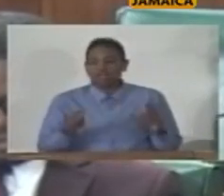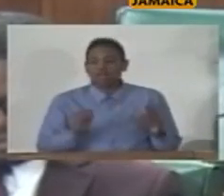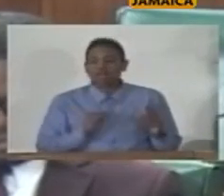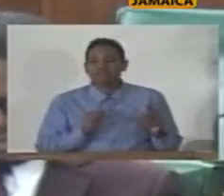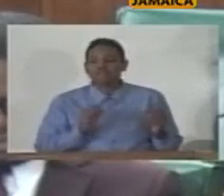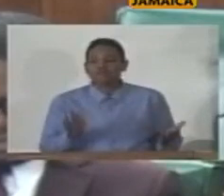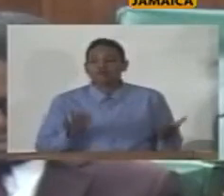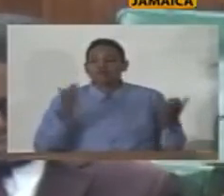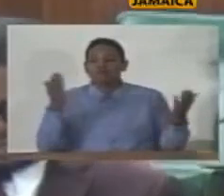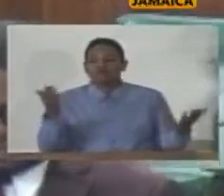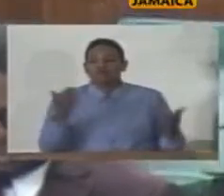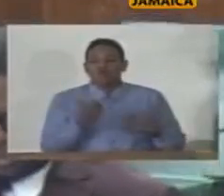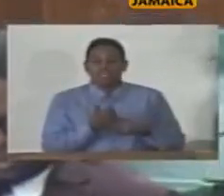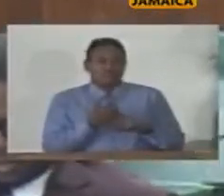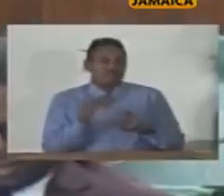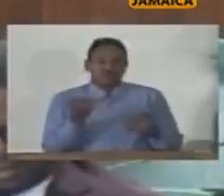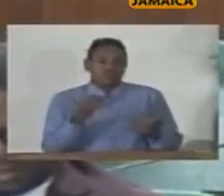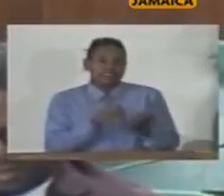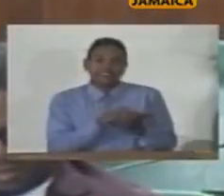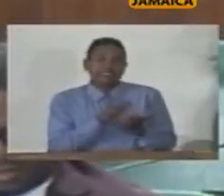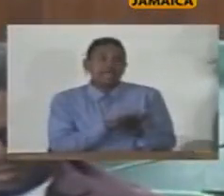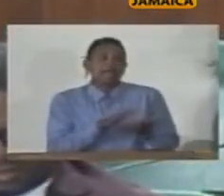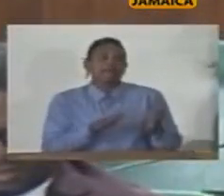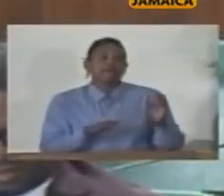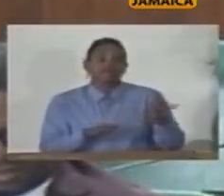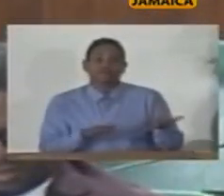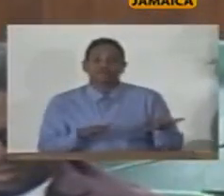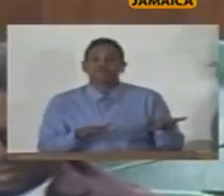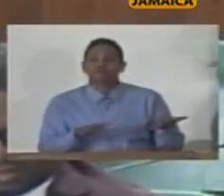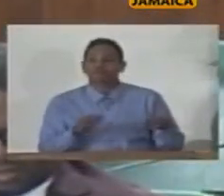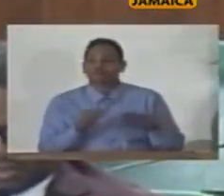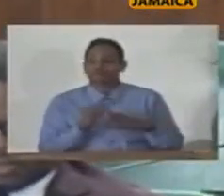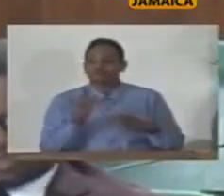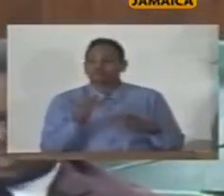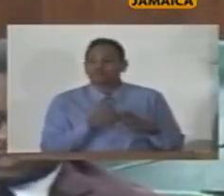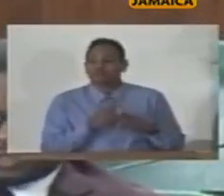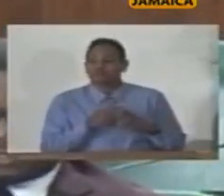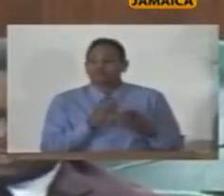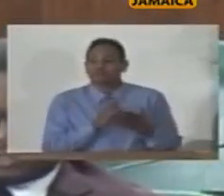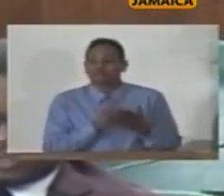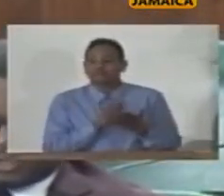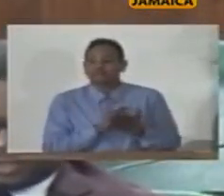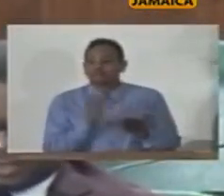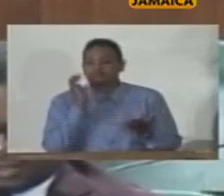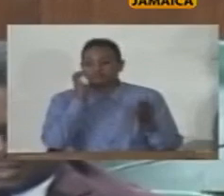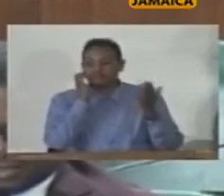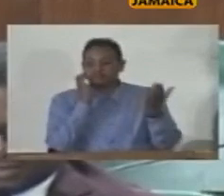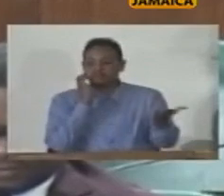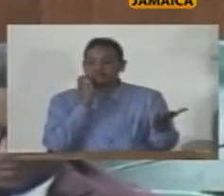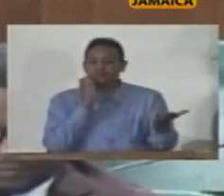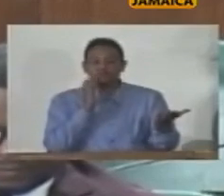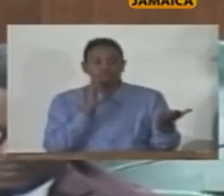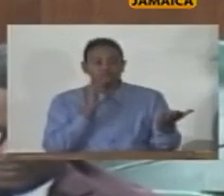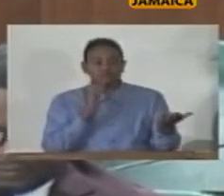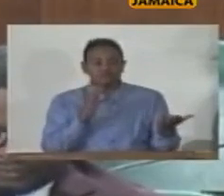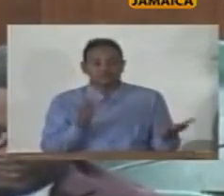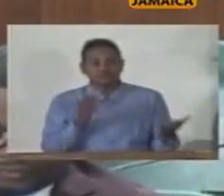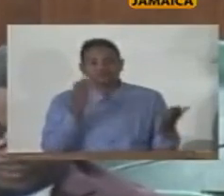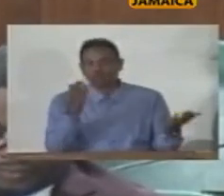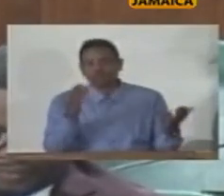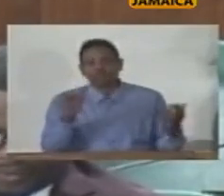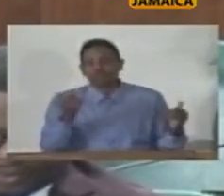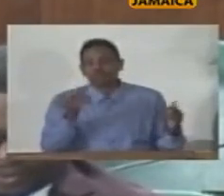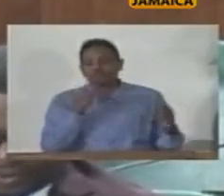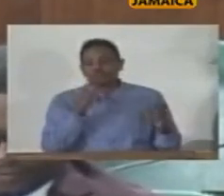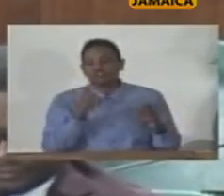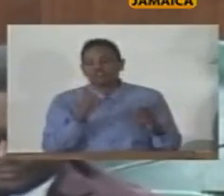proposing to table them, standing in his name to me. I am proposing to